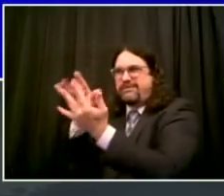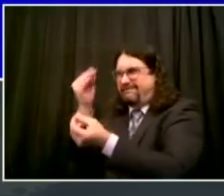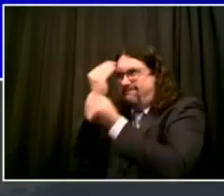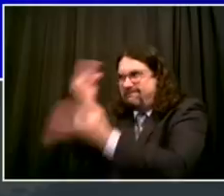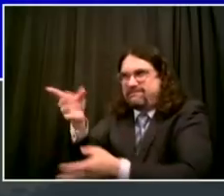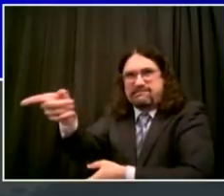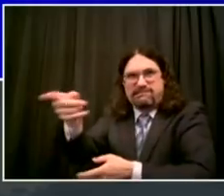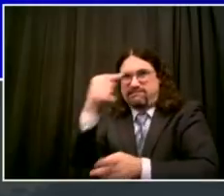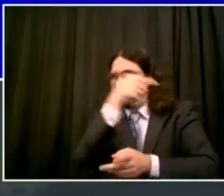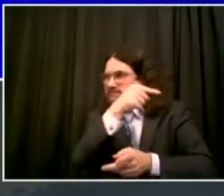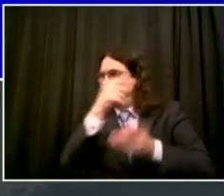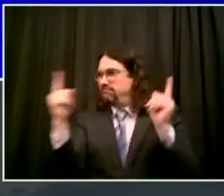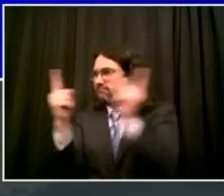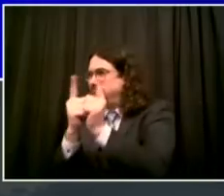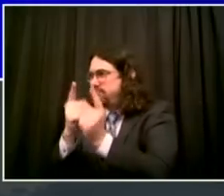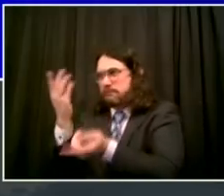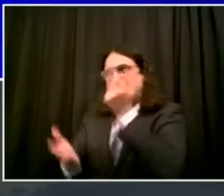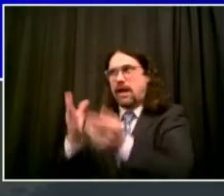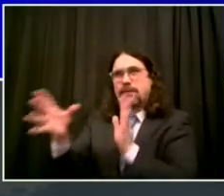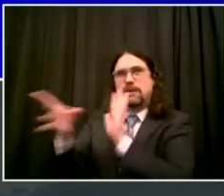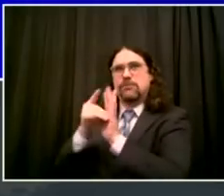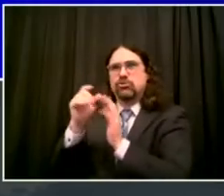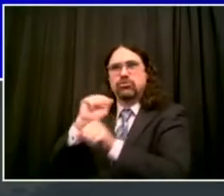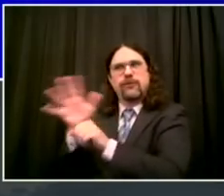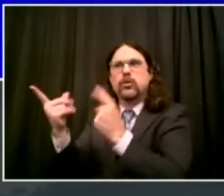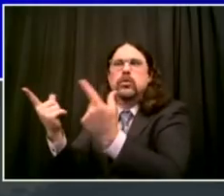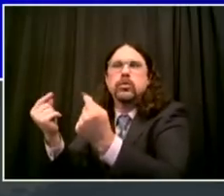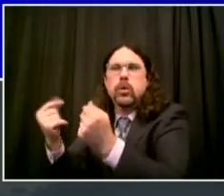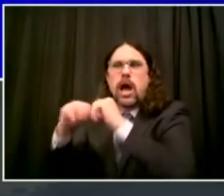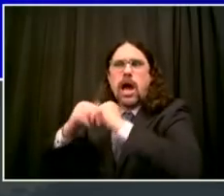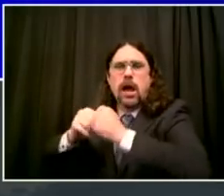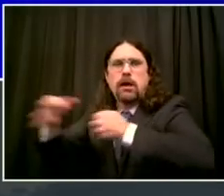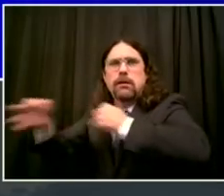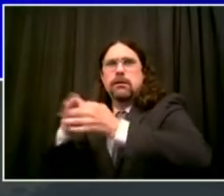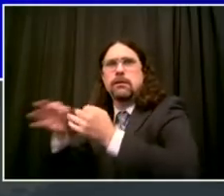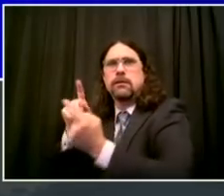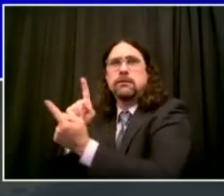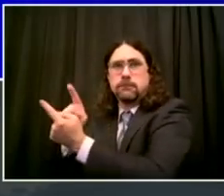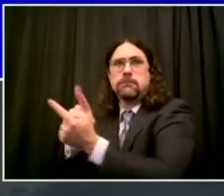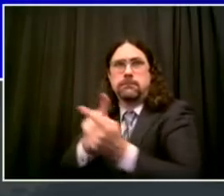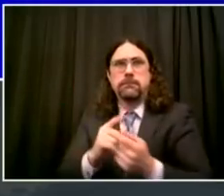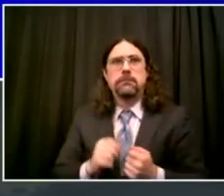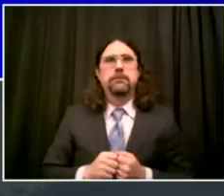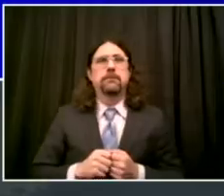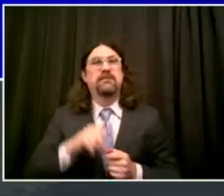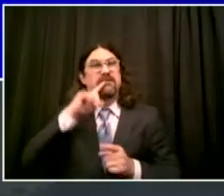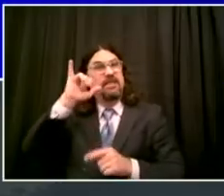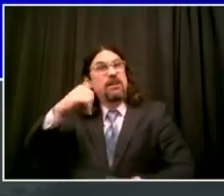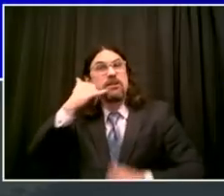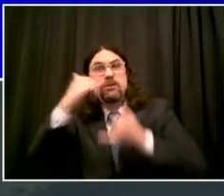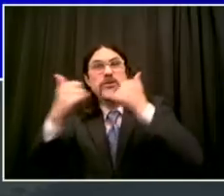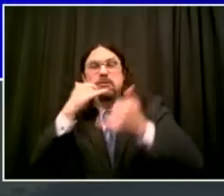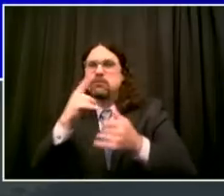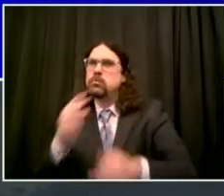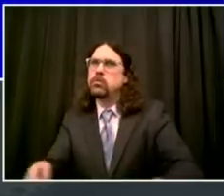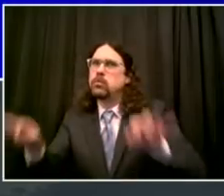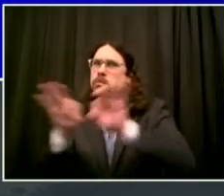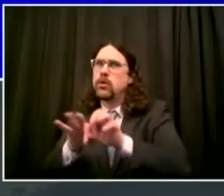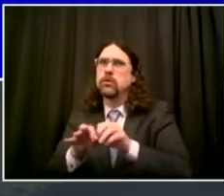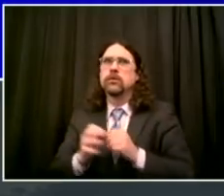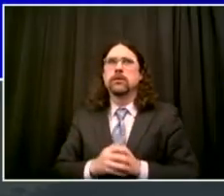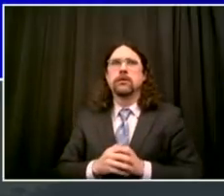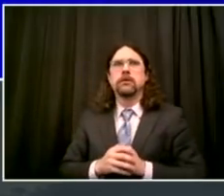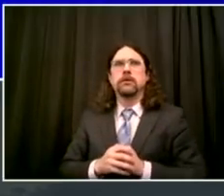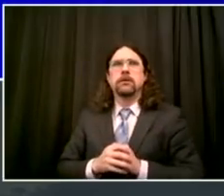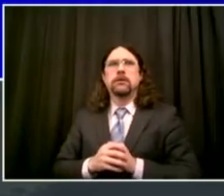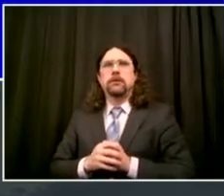in New York City, we want to make sure that you're okay at home. So we're going to ask you, do you need help with utilities, food,